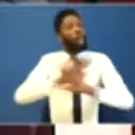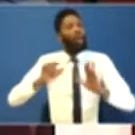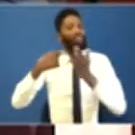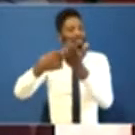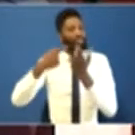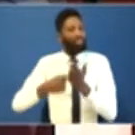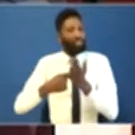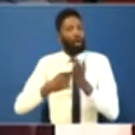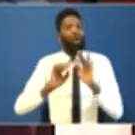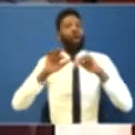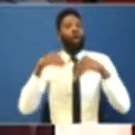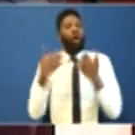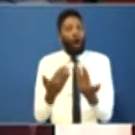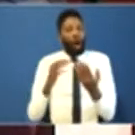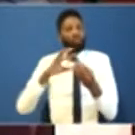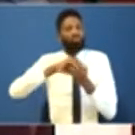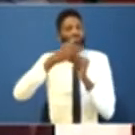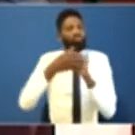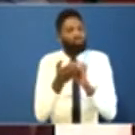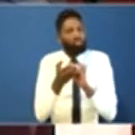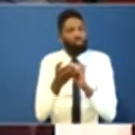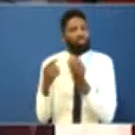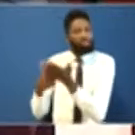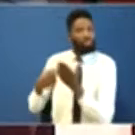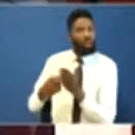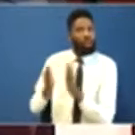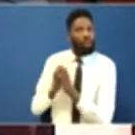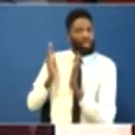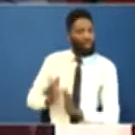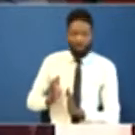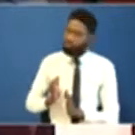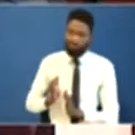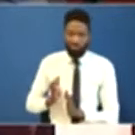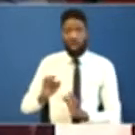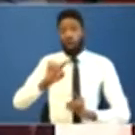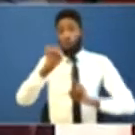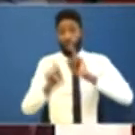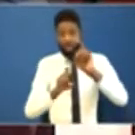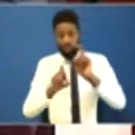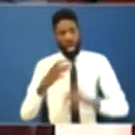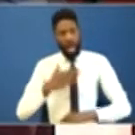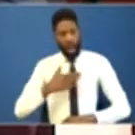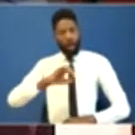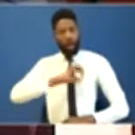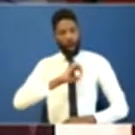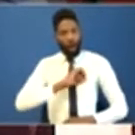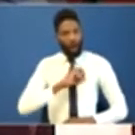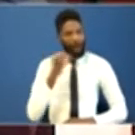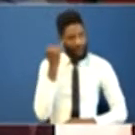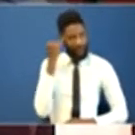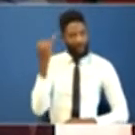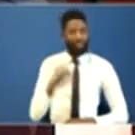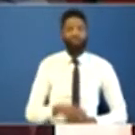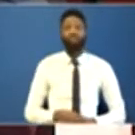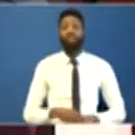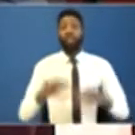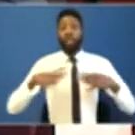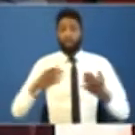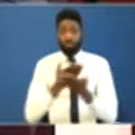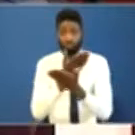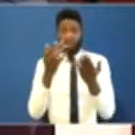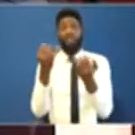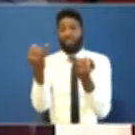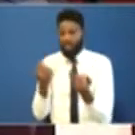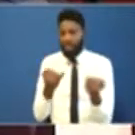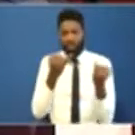formulated in conjunction with anyone the questions are entirely our own an invited audience seated